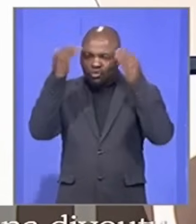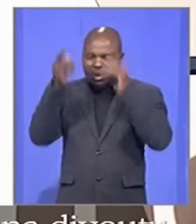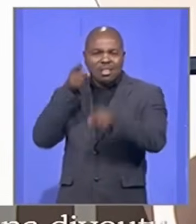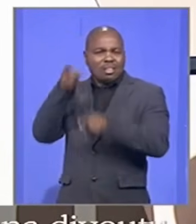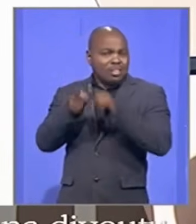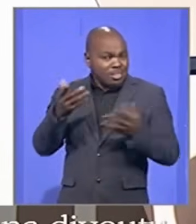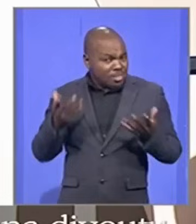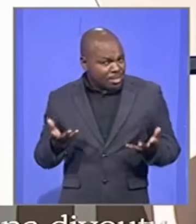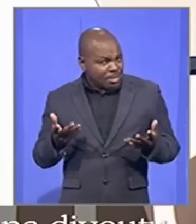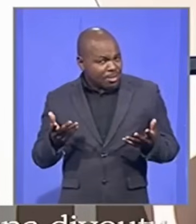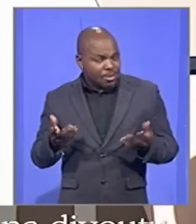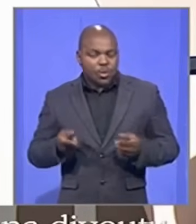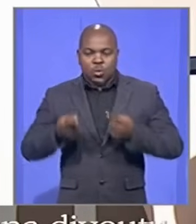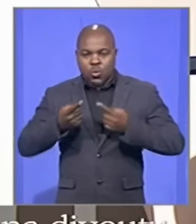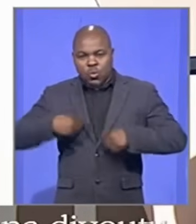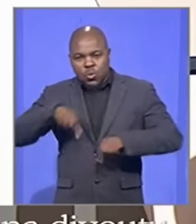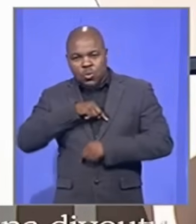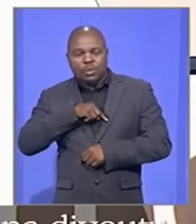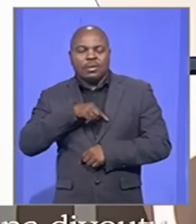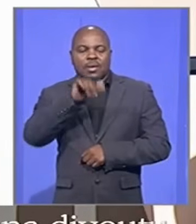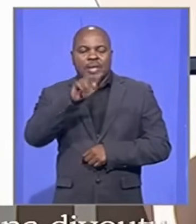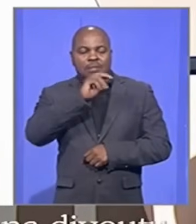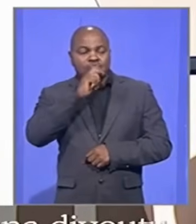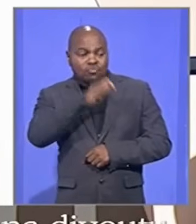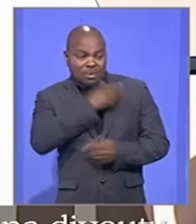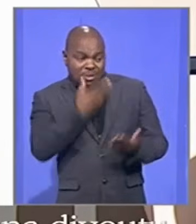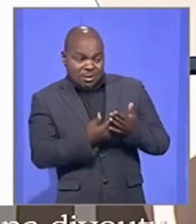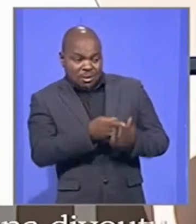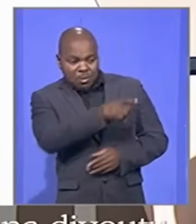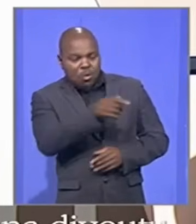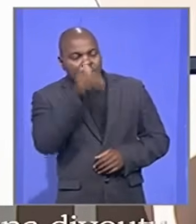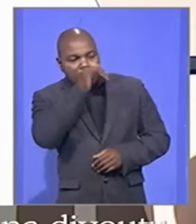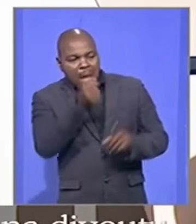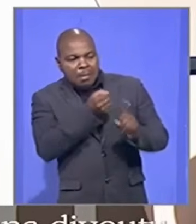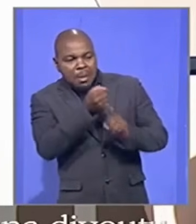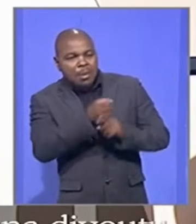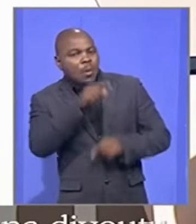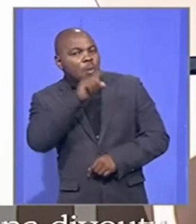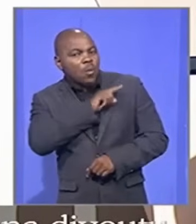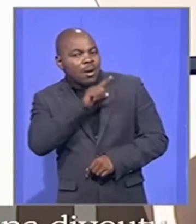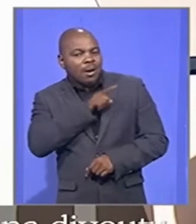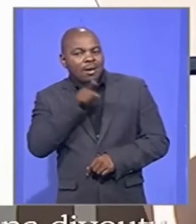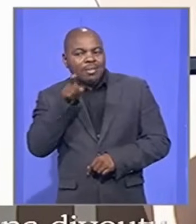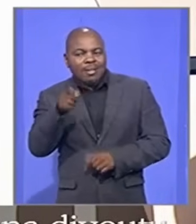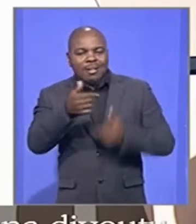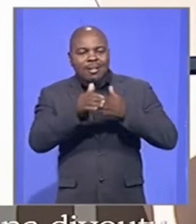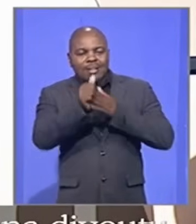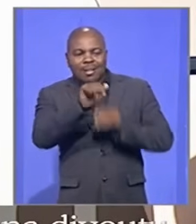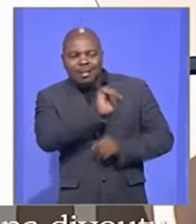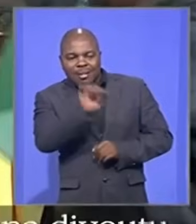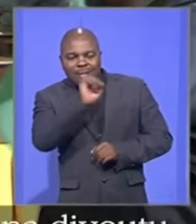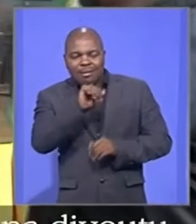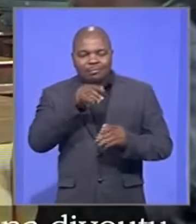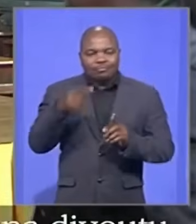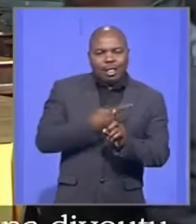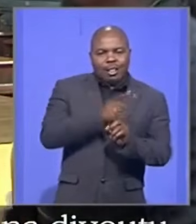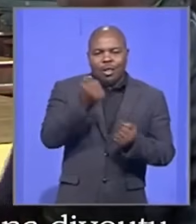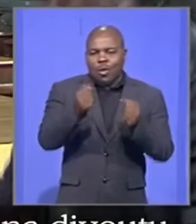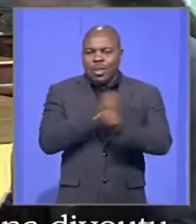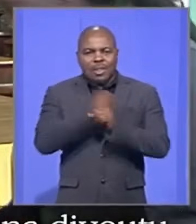Can we trust the ANC to fight crime when their leaders are dodging their day in court? Ka ho le